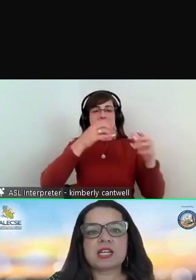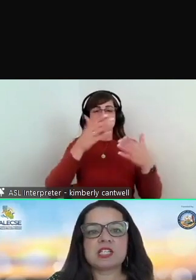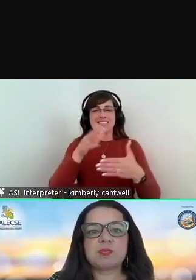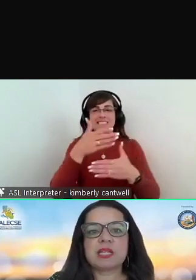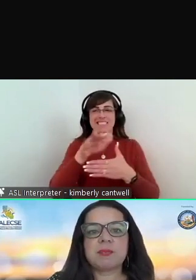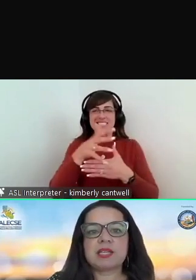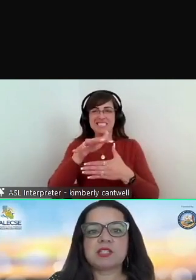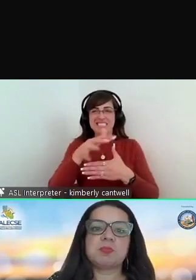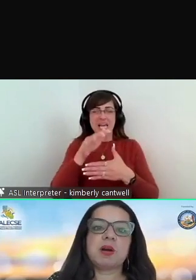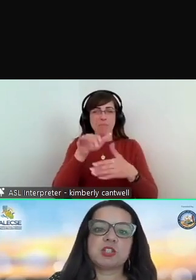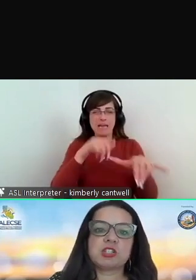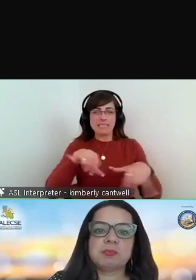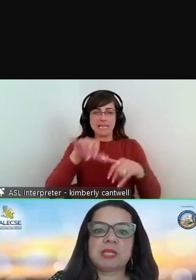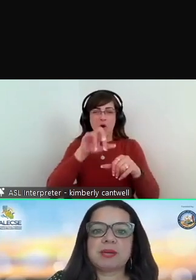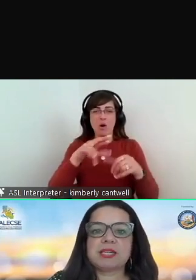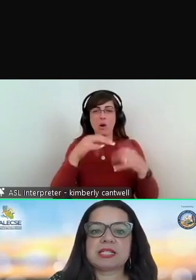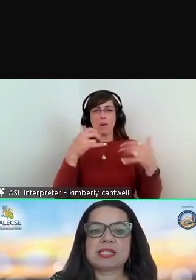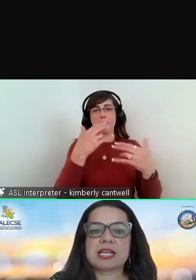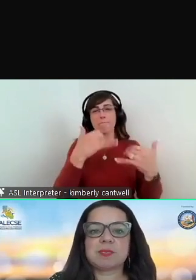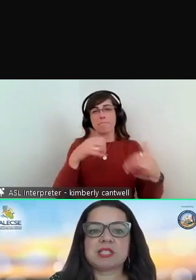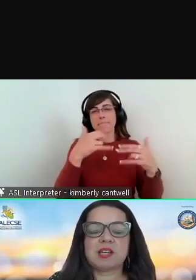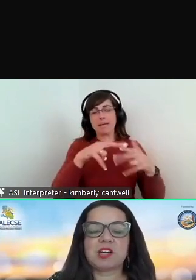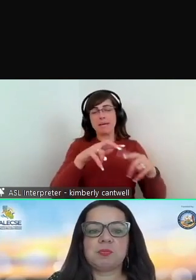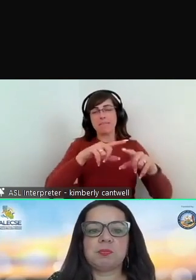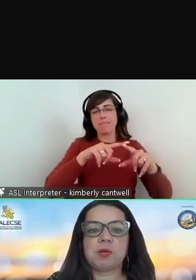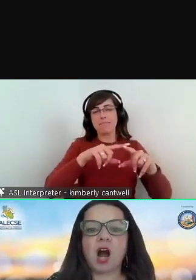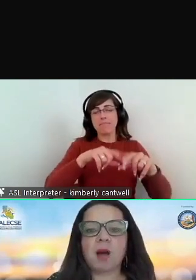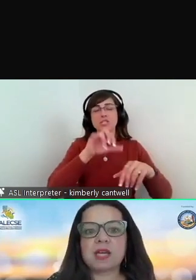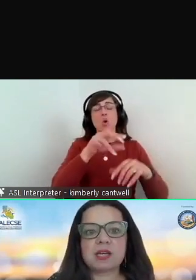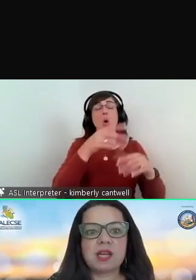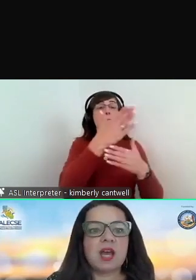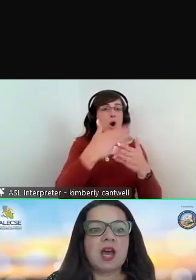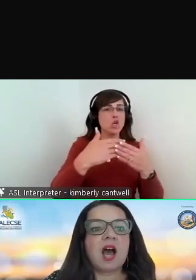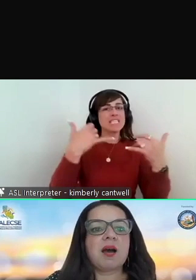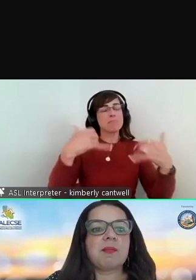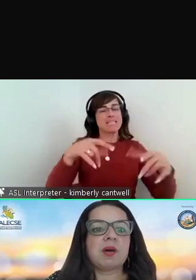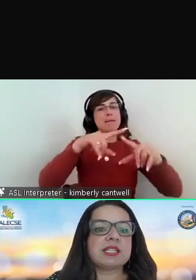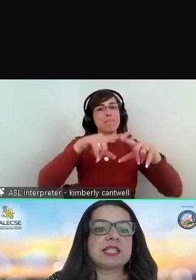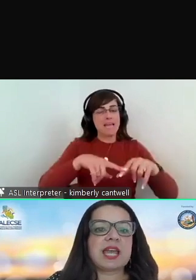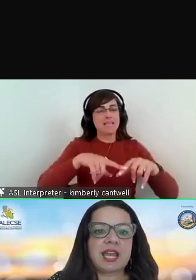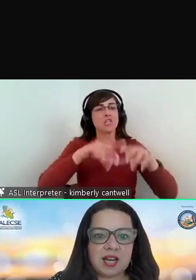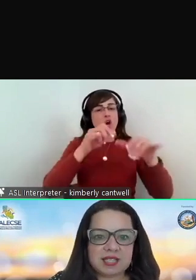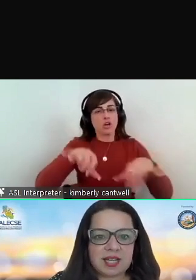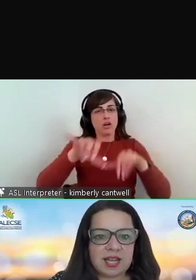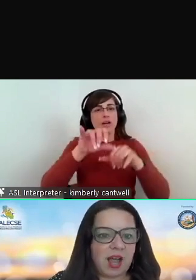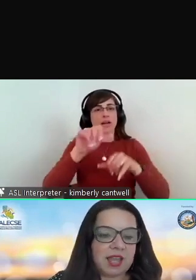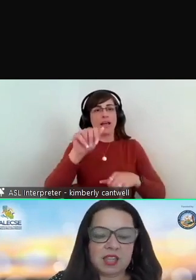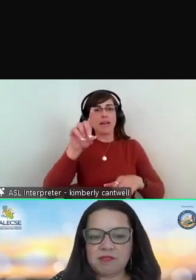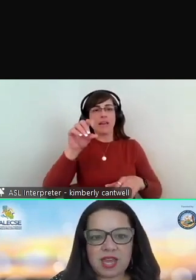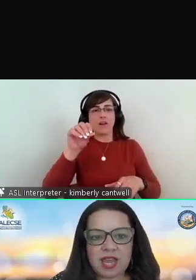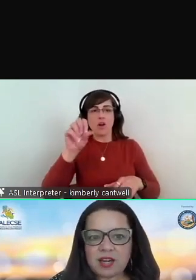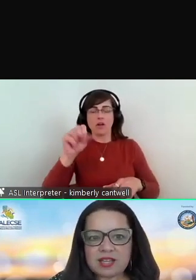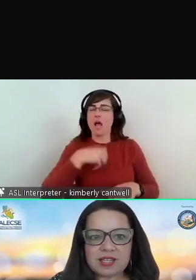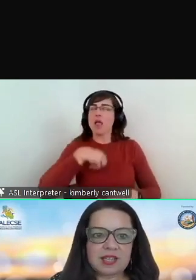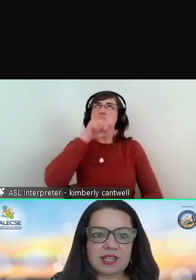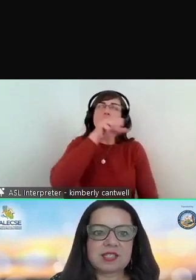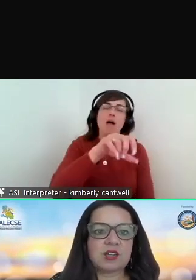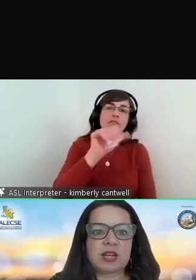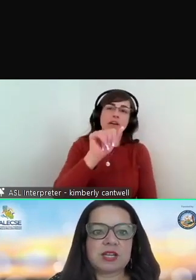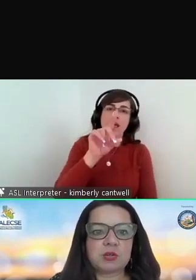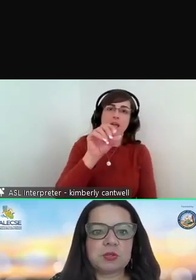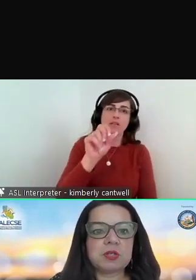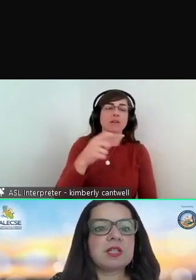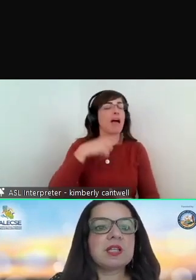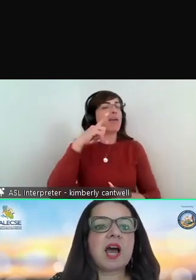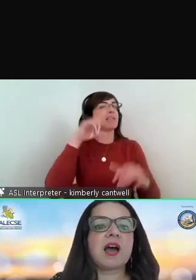or standardized play-based or partially play-based assessments that are common is the ADOS. I love the ADOS. I think it's a